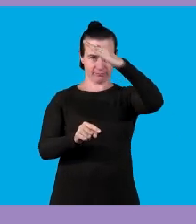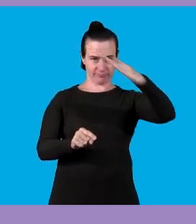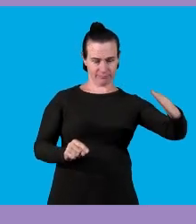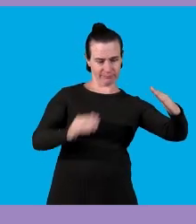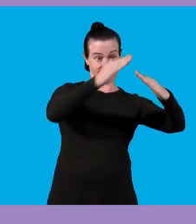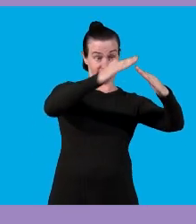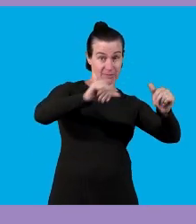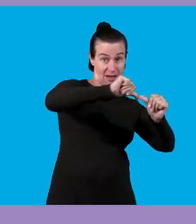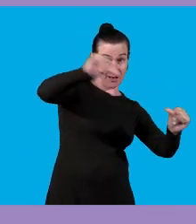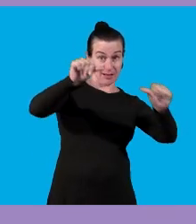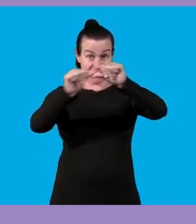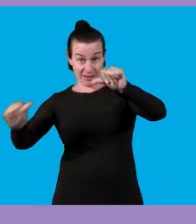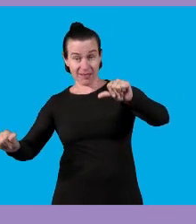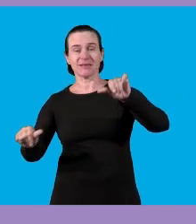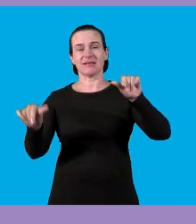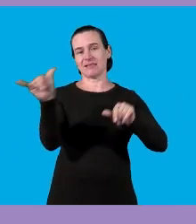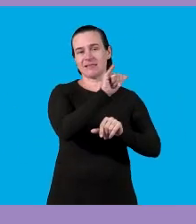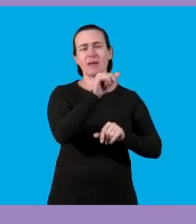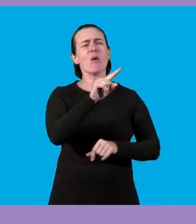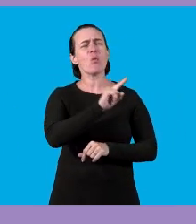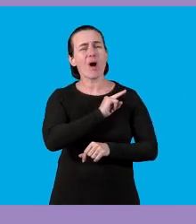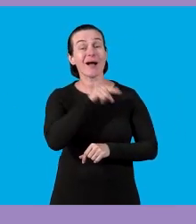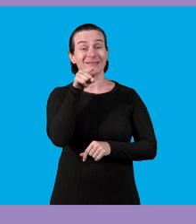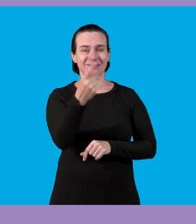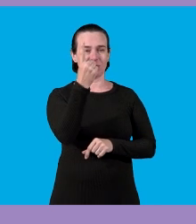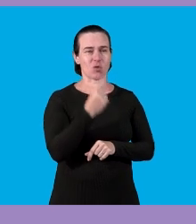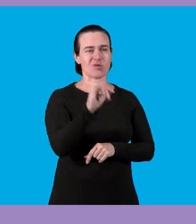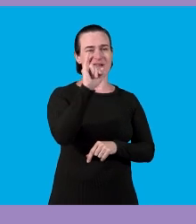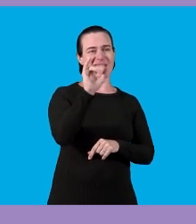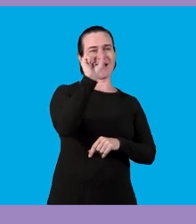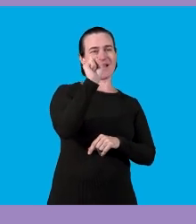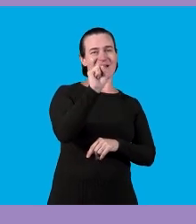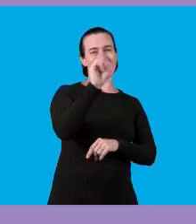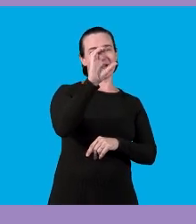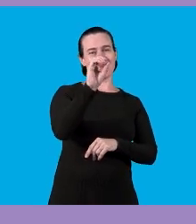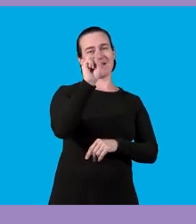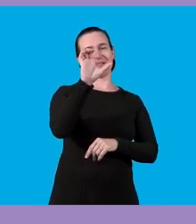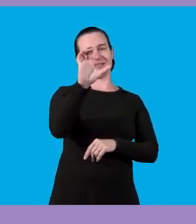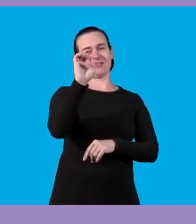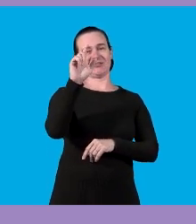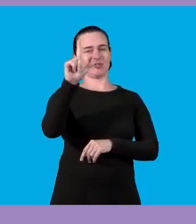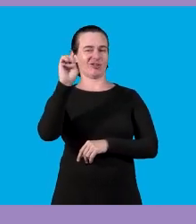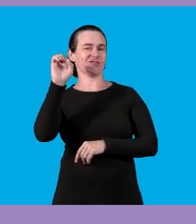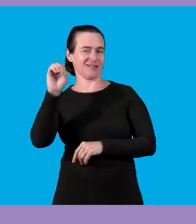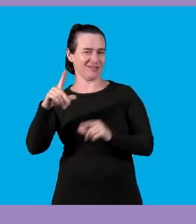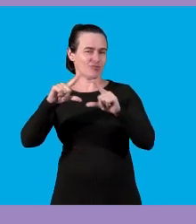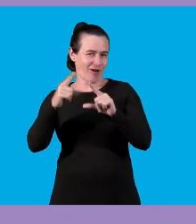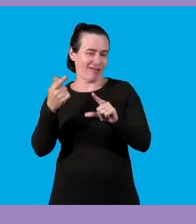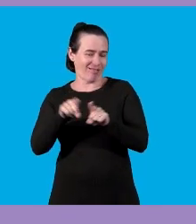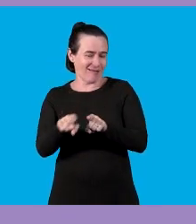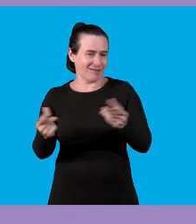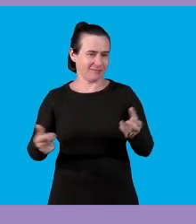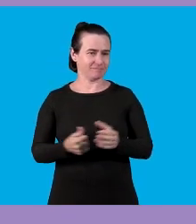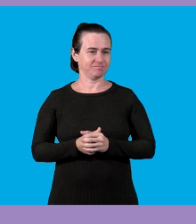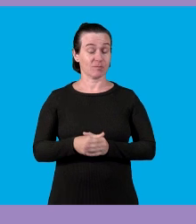side because this is an isosceles triangle. And because of that, that means LN equals to